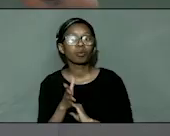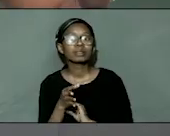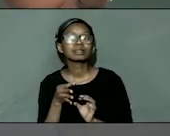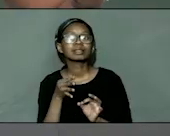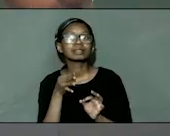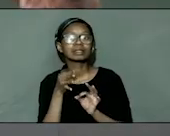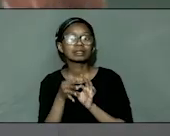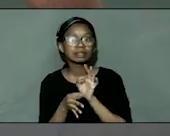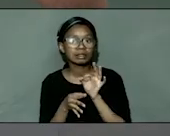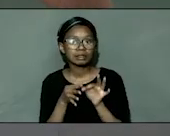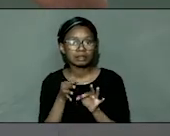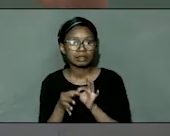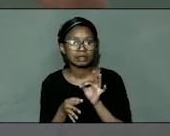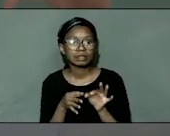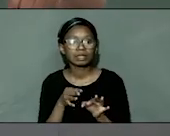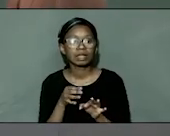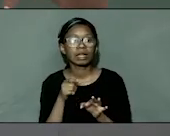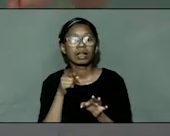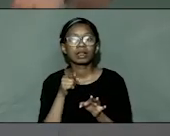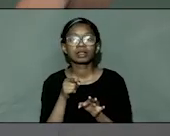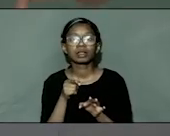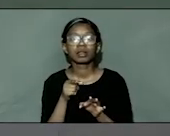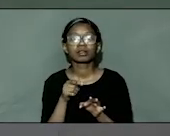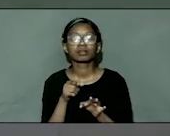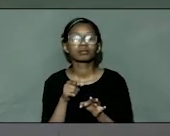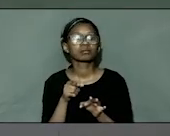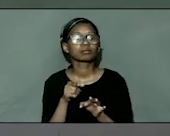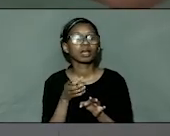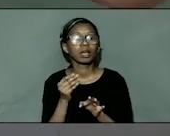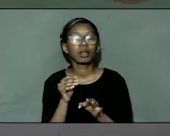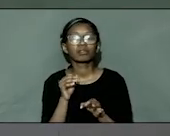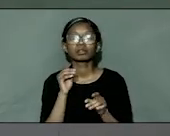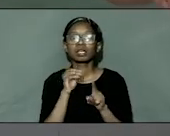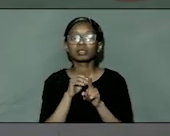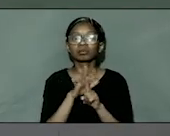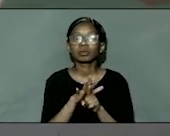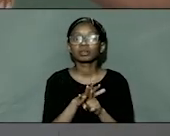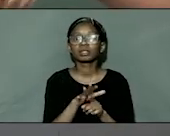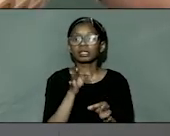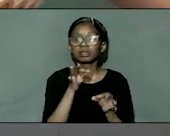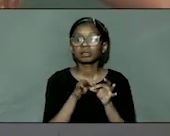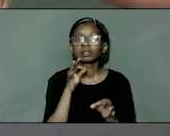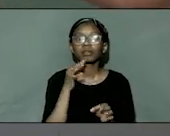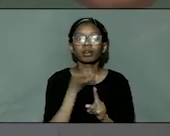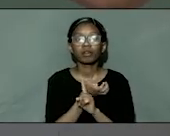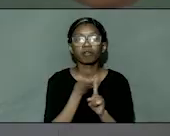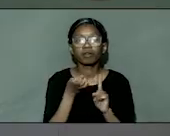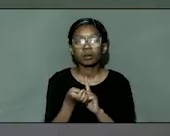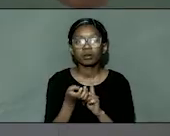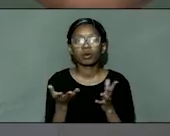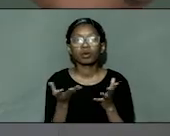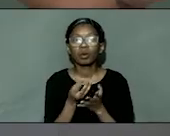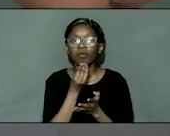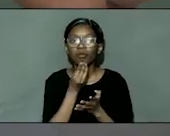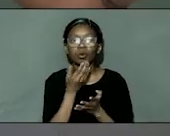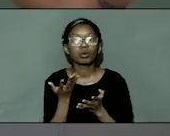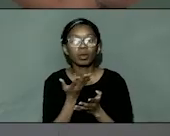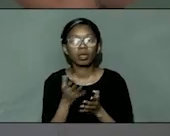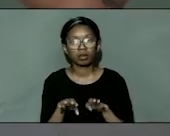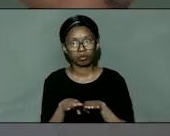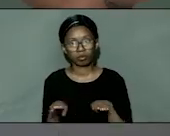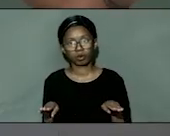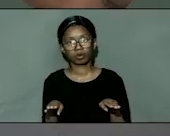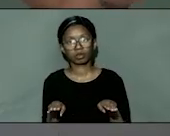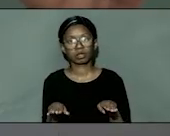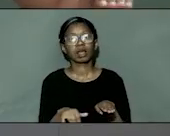the saddleback one is exposed to such an environment where the food is on the ground, and